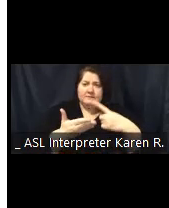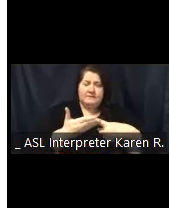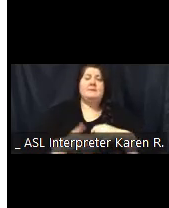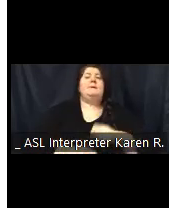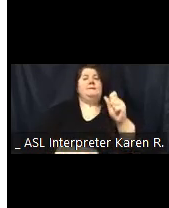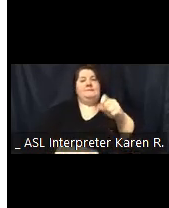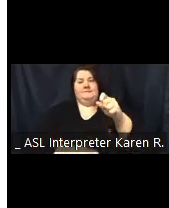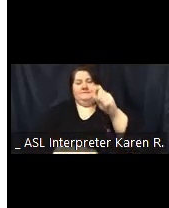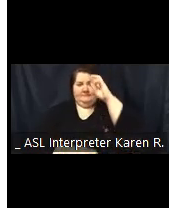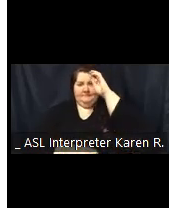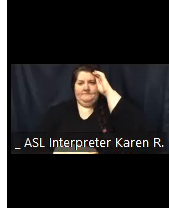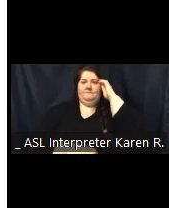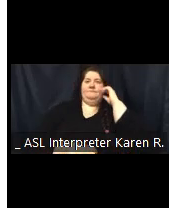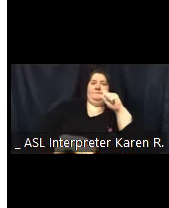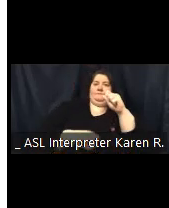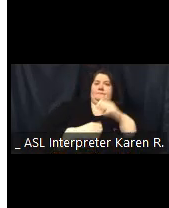Yes, absolutely.